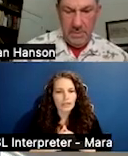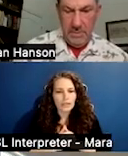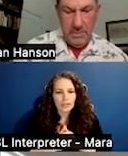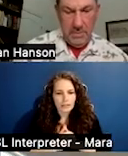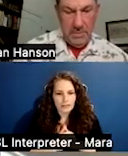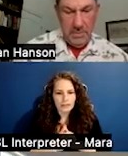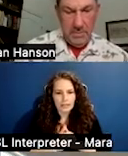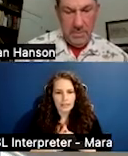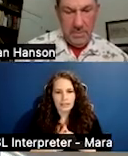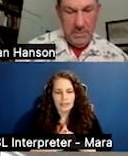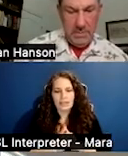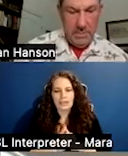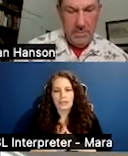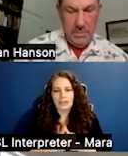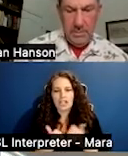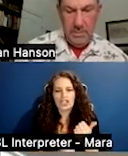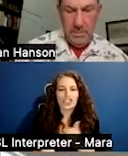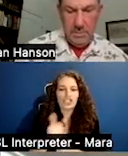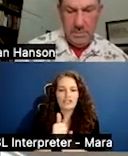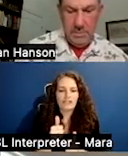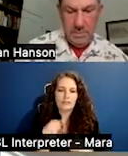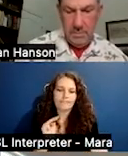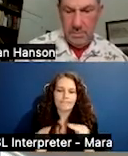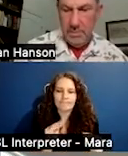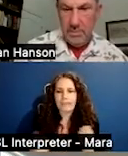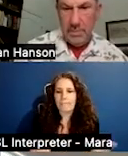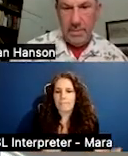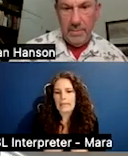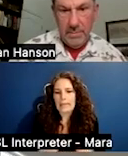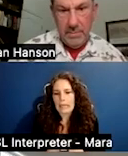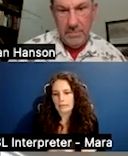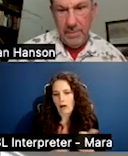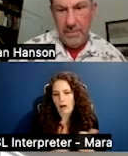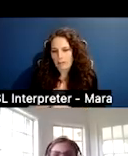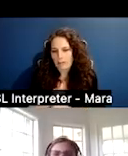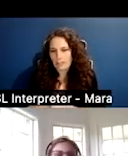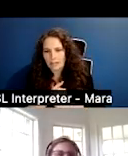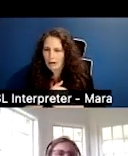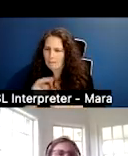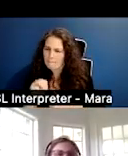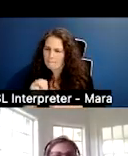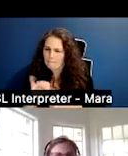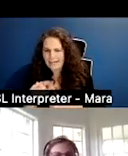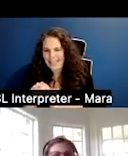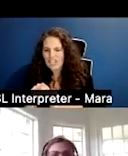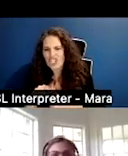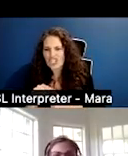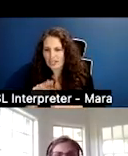there you are, Janelle. Thank you for being with us today, and go ahead. Thank you, Mark, and I'm assuming you can hear me?